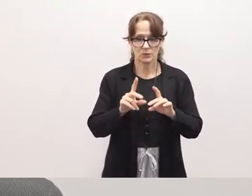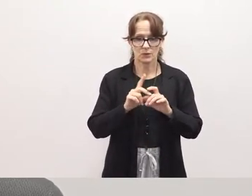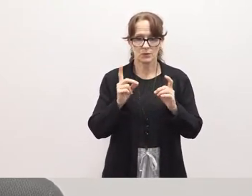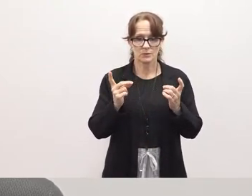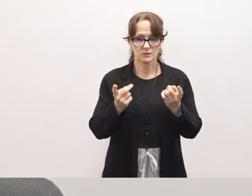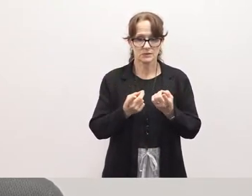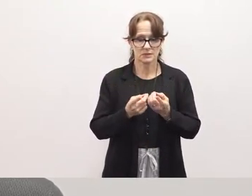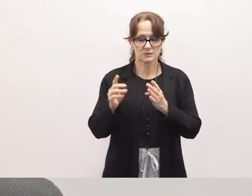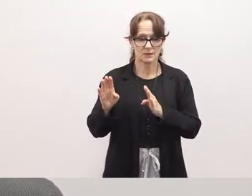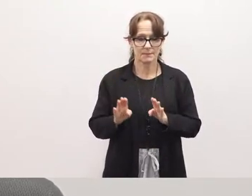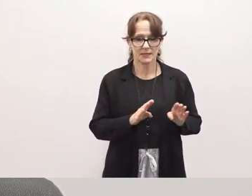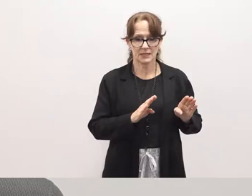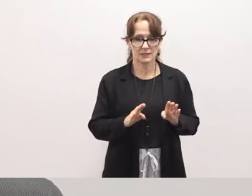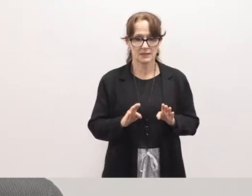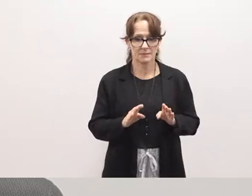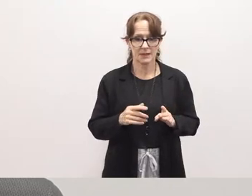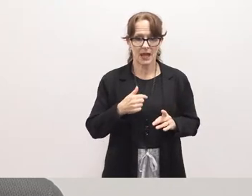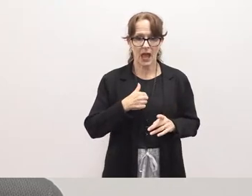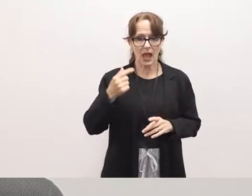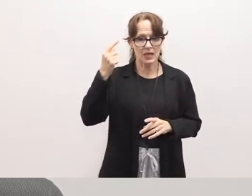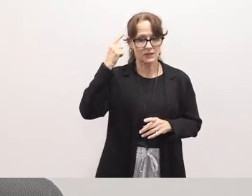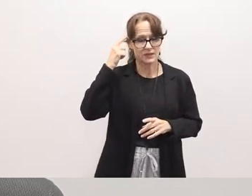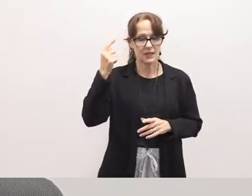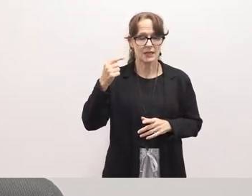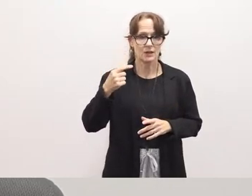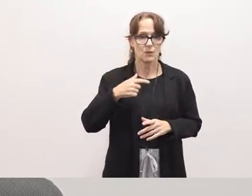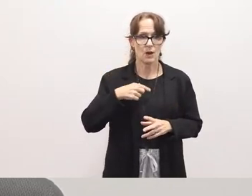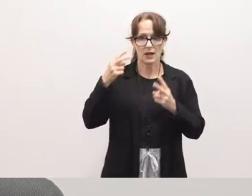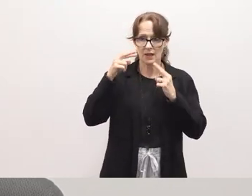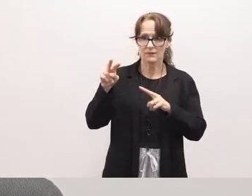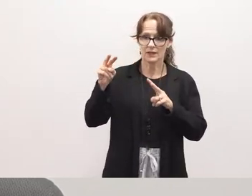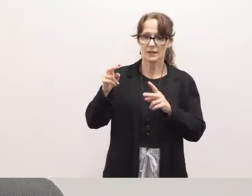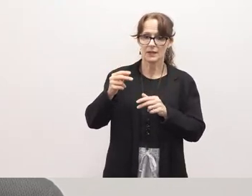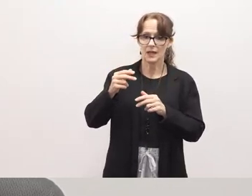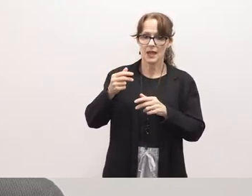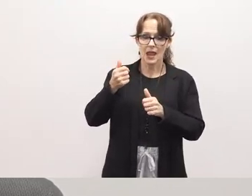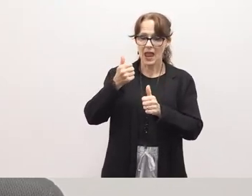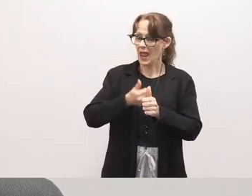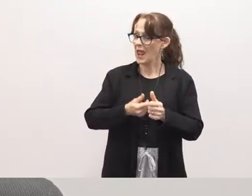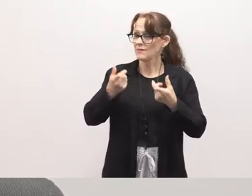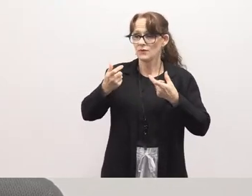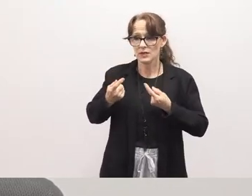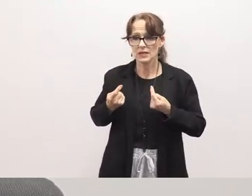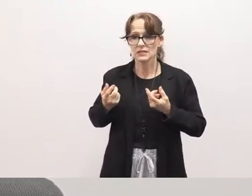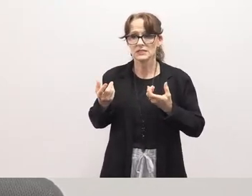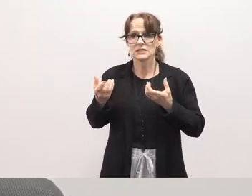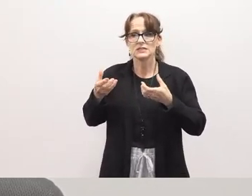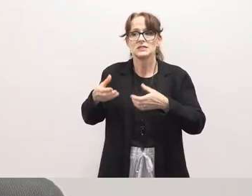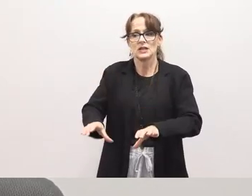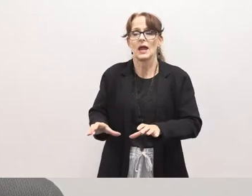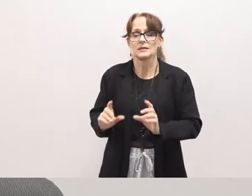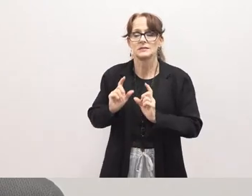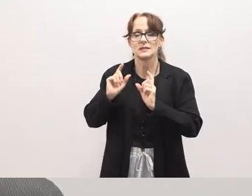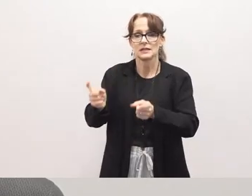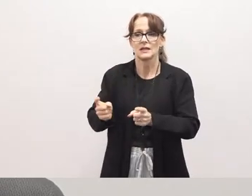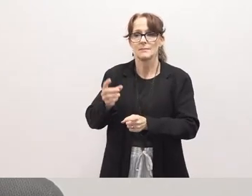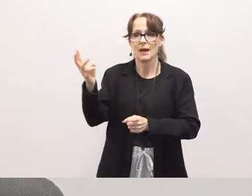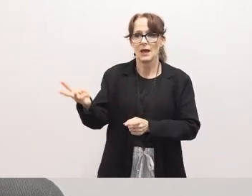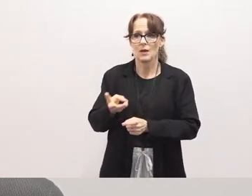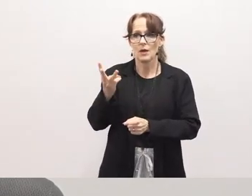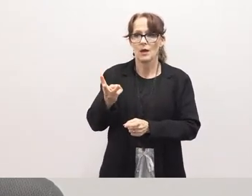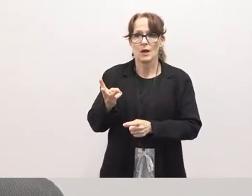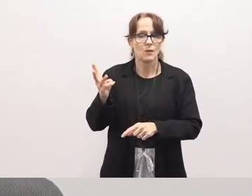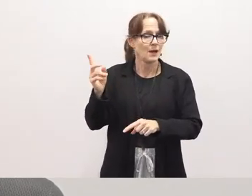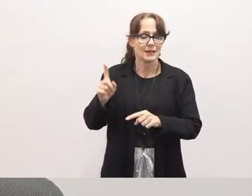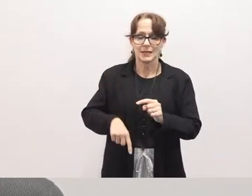business. But I think what I've seen is we make every attempt to get as much as we can to you by Wednesday, and then what we can't get to